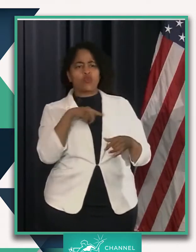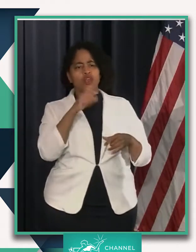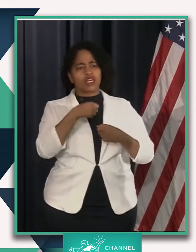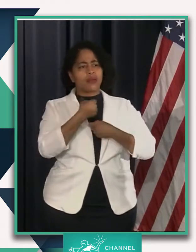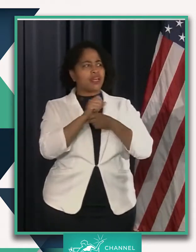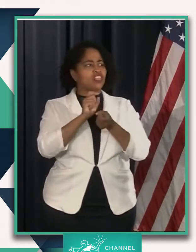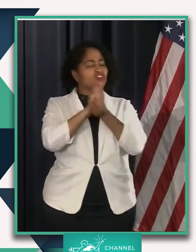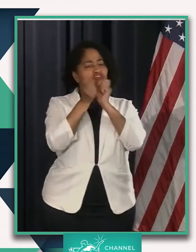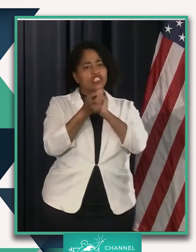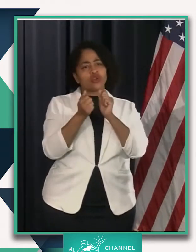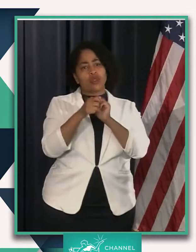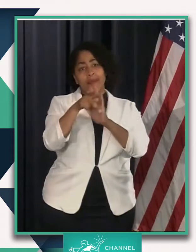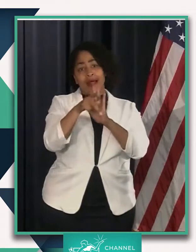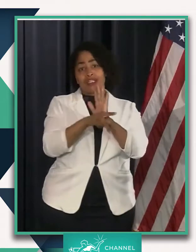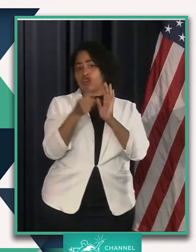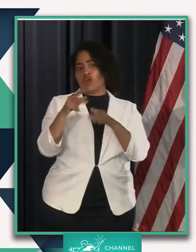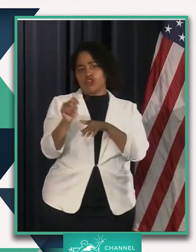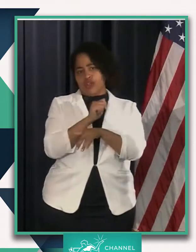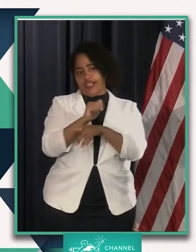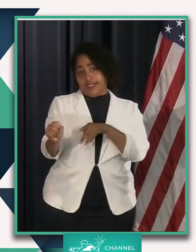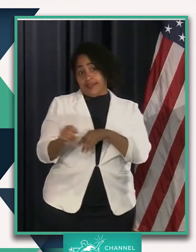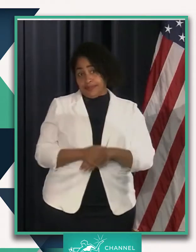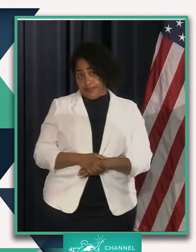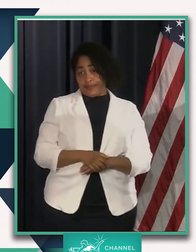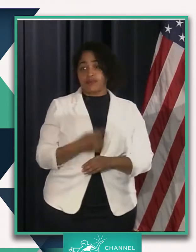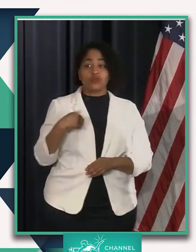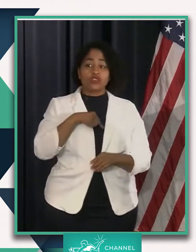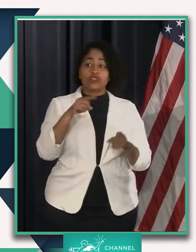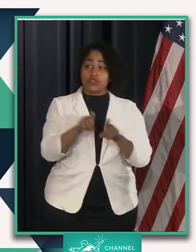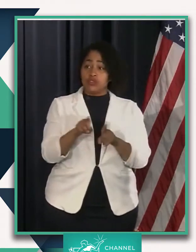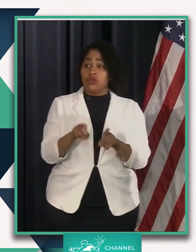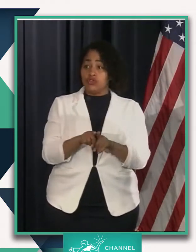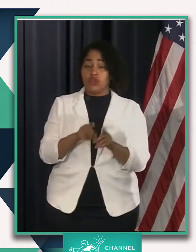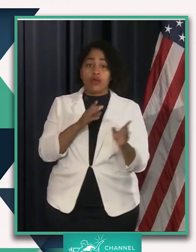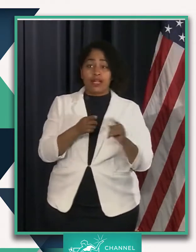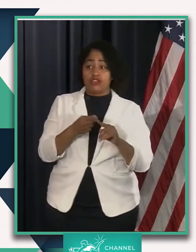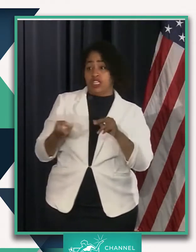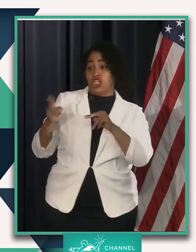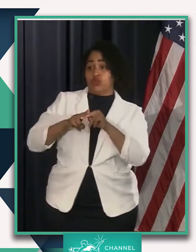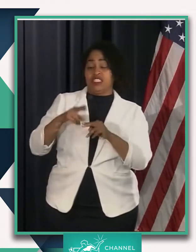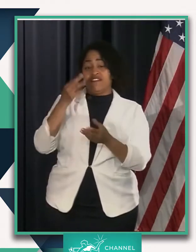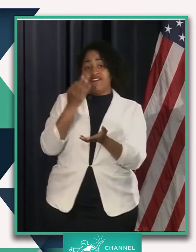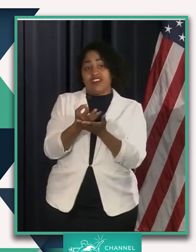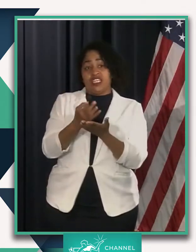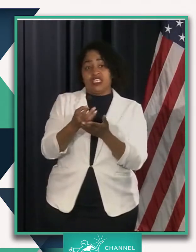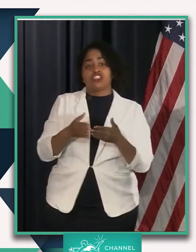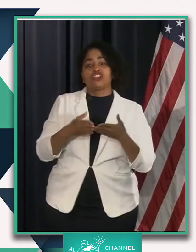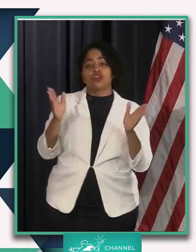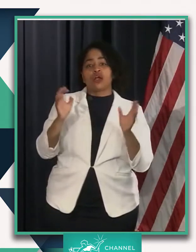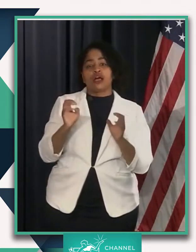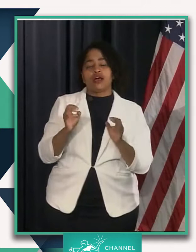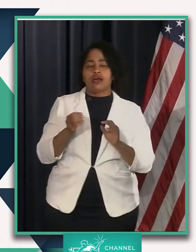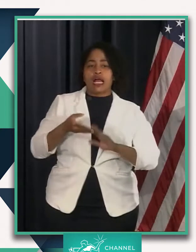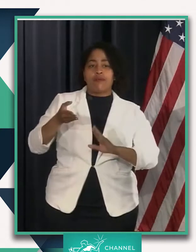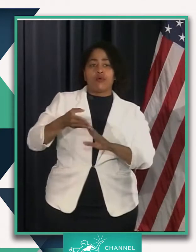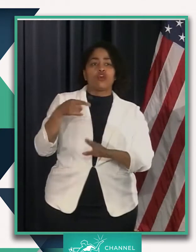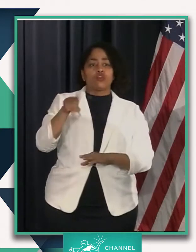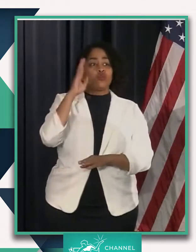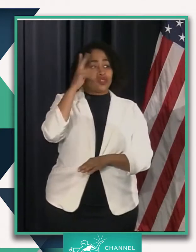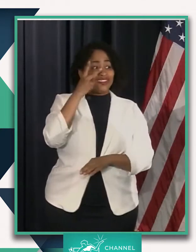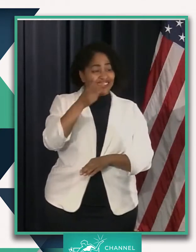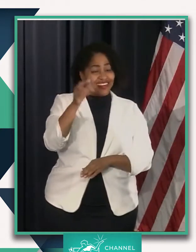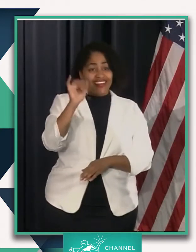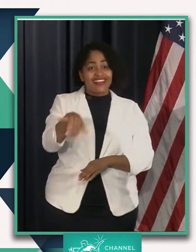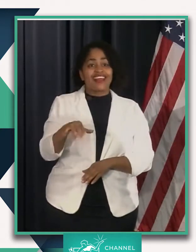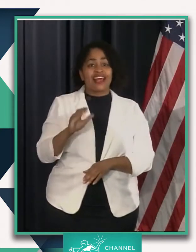or training. And we are also working on increasing funding for programs in general operations. This you will see